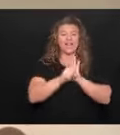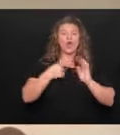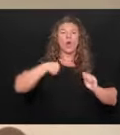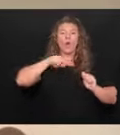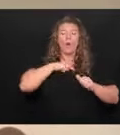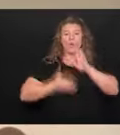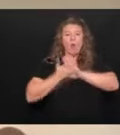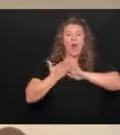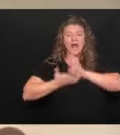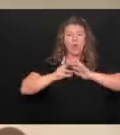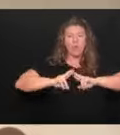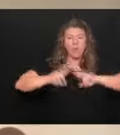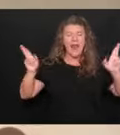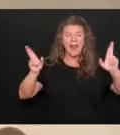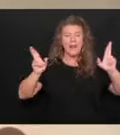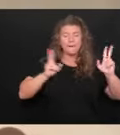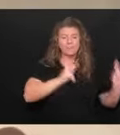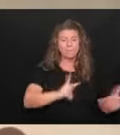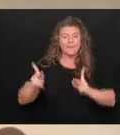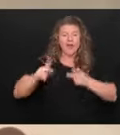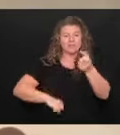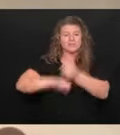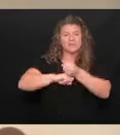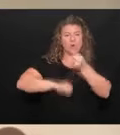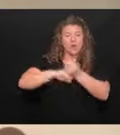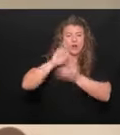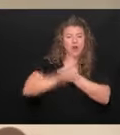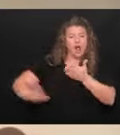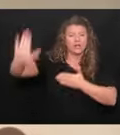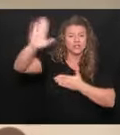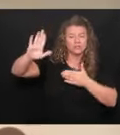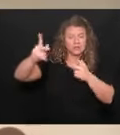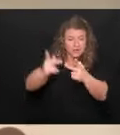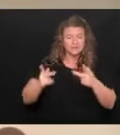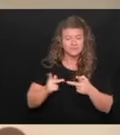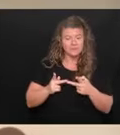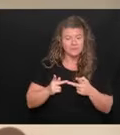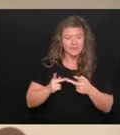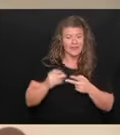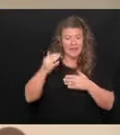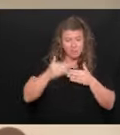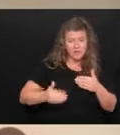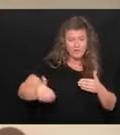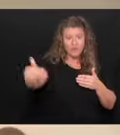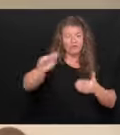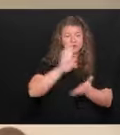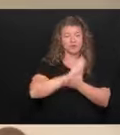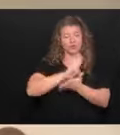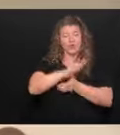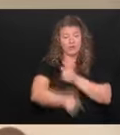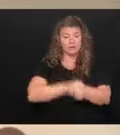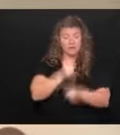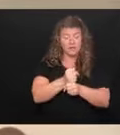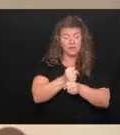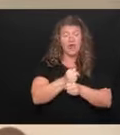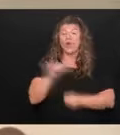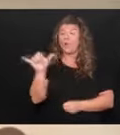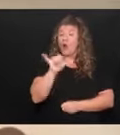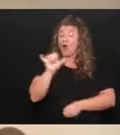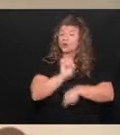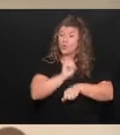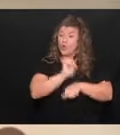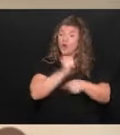be prepared to support our higher education institutions as we go forward with the school year. We're also working